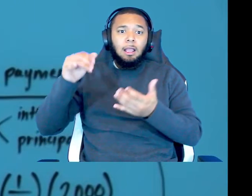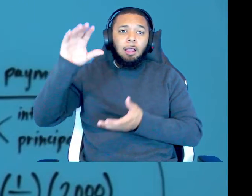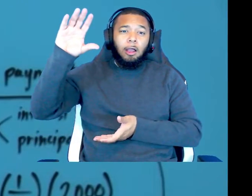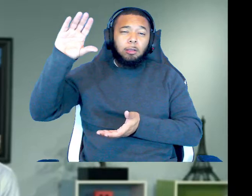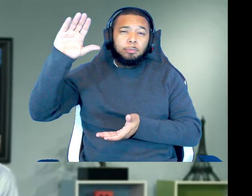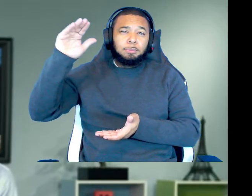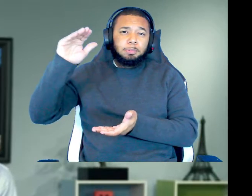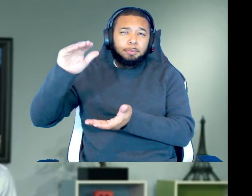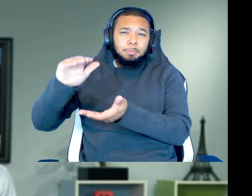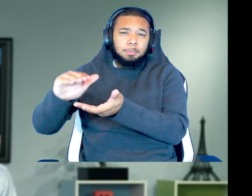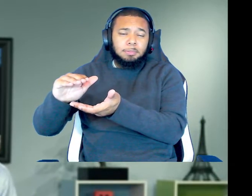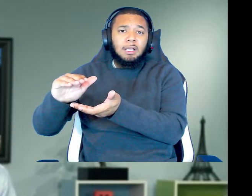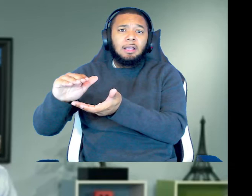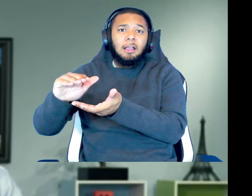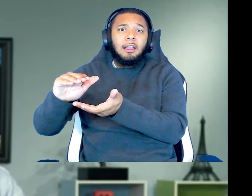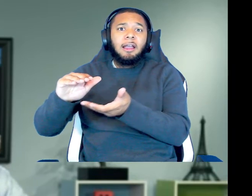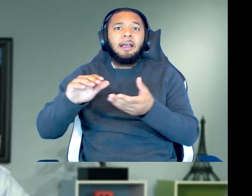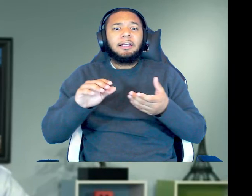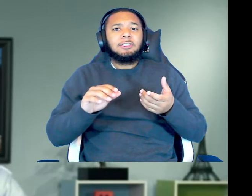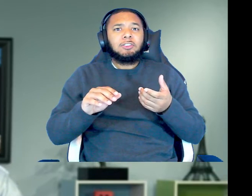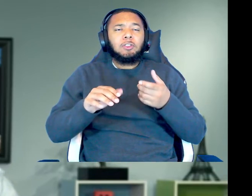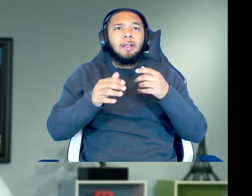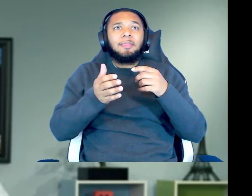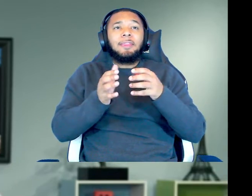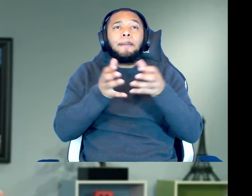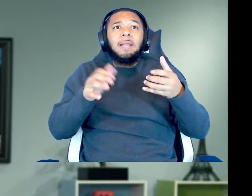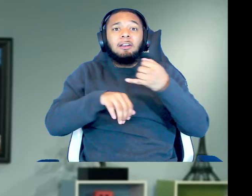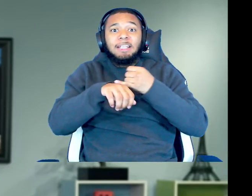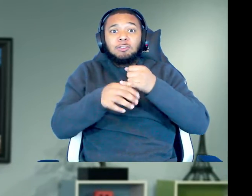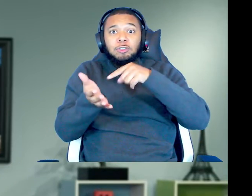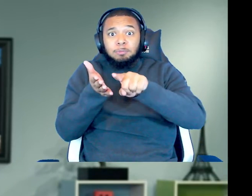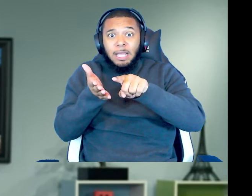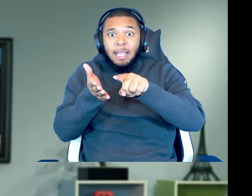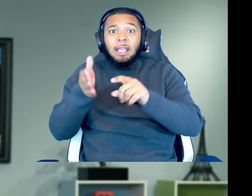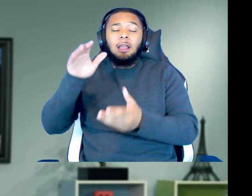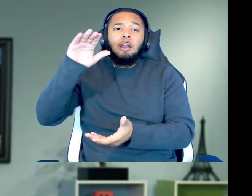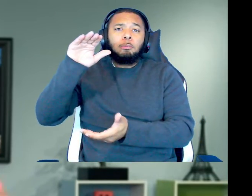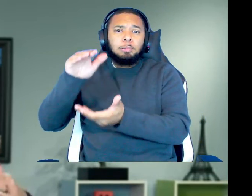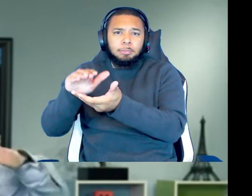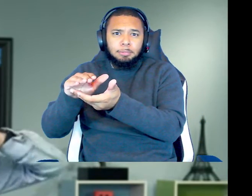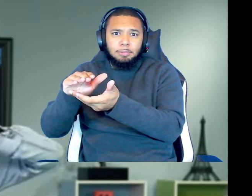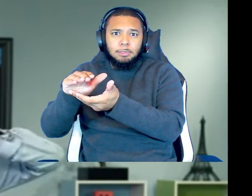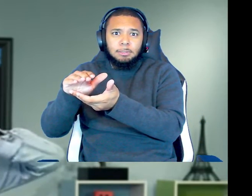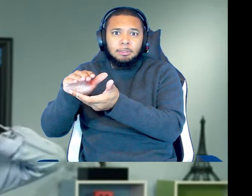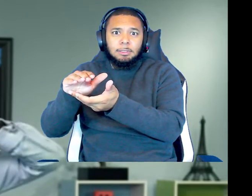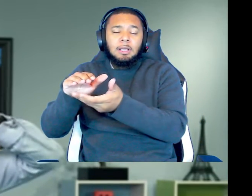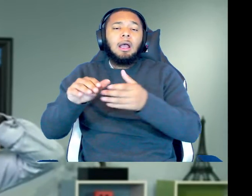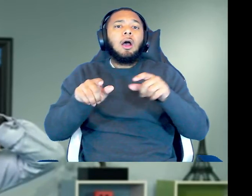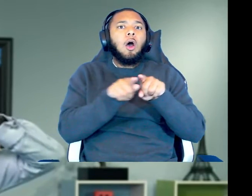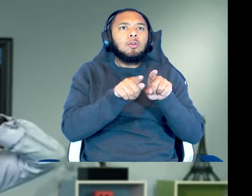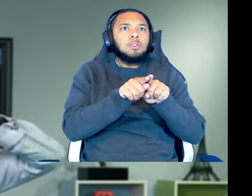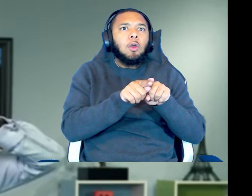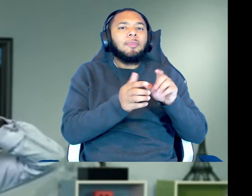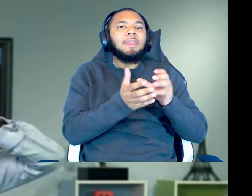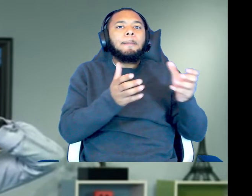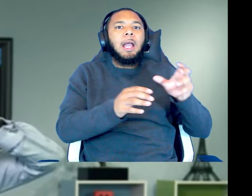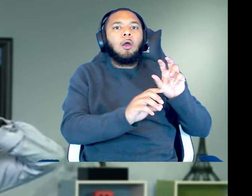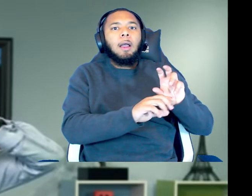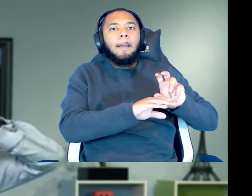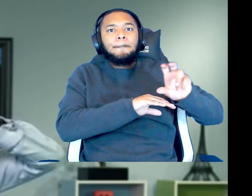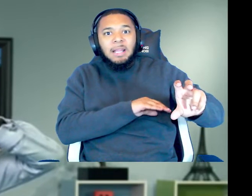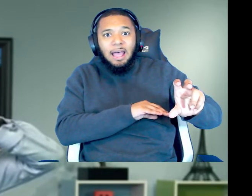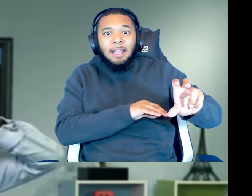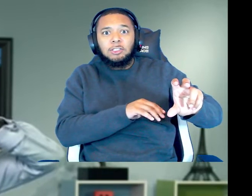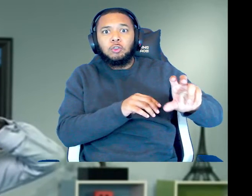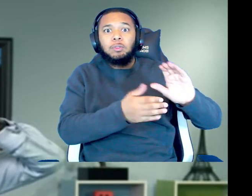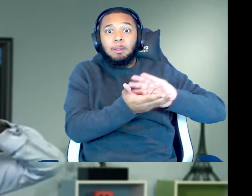principal. So that's pretty cool. You get an installment loan, and it starts to get